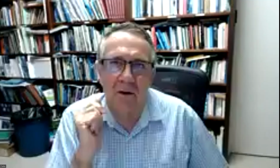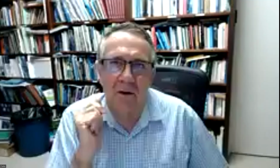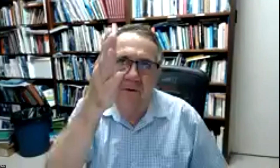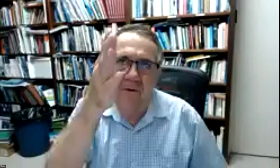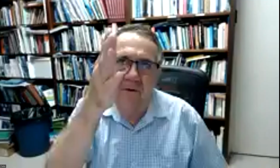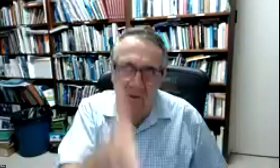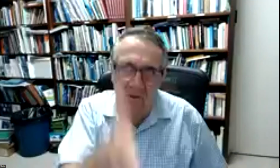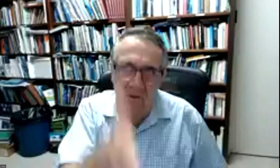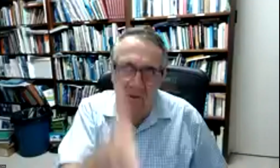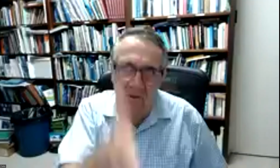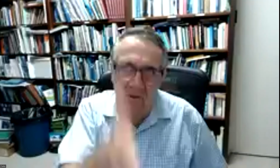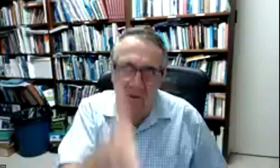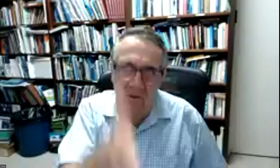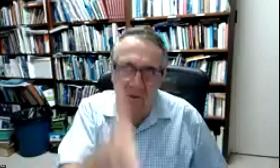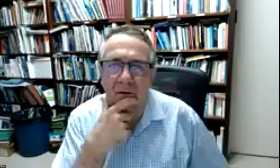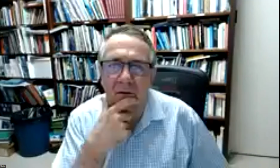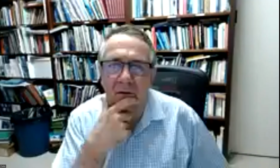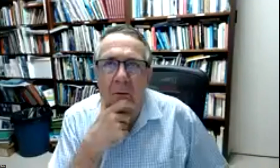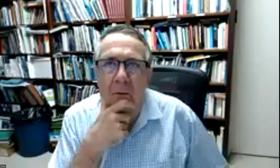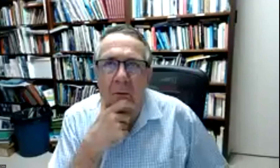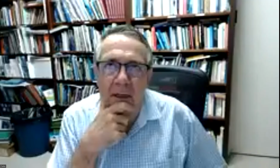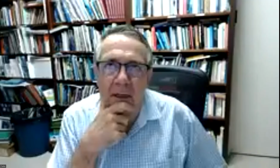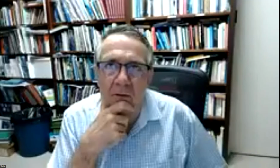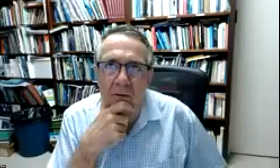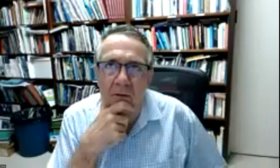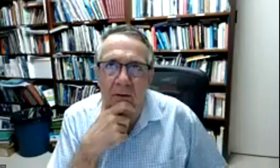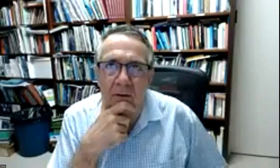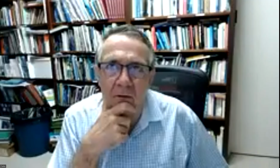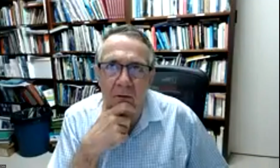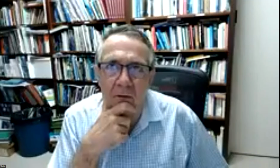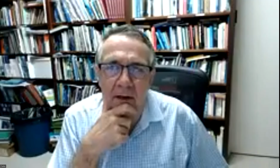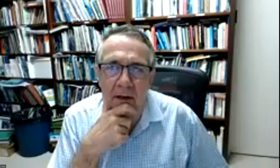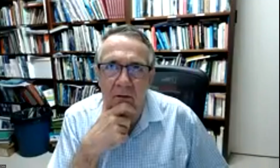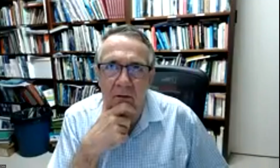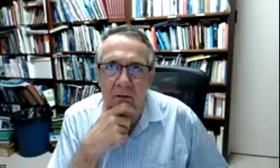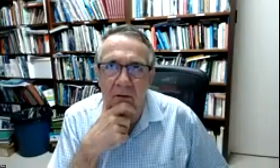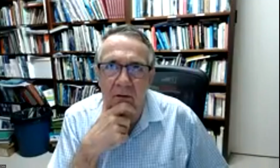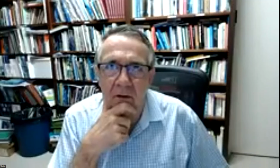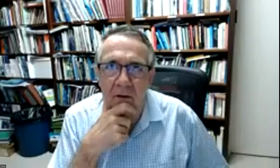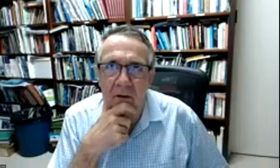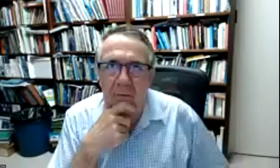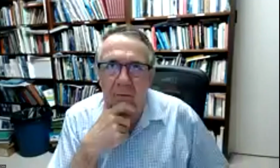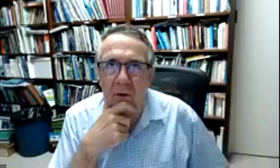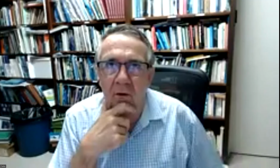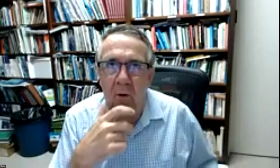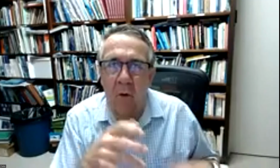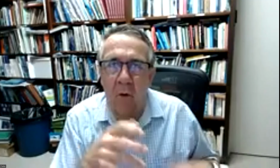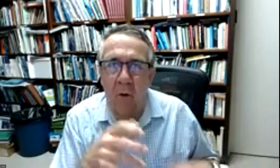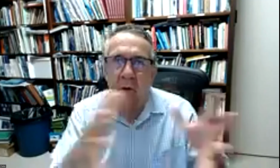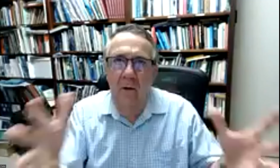systems trying to provide specialized services, what we need to have in rural areas is